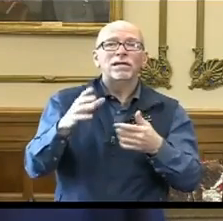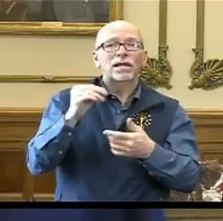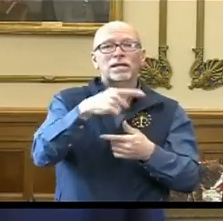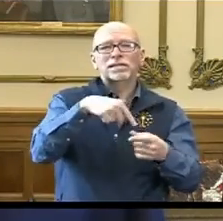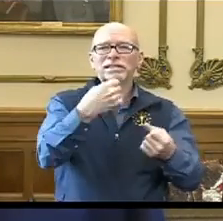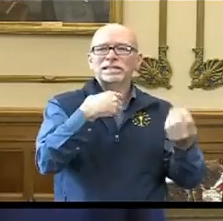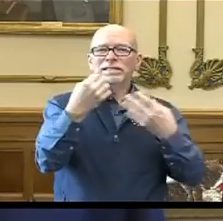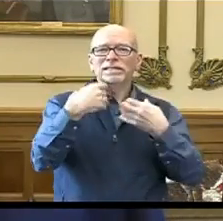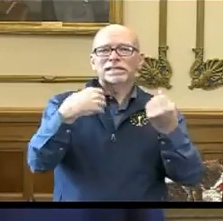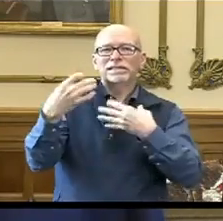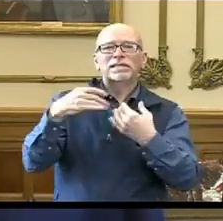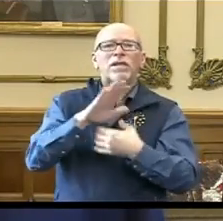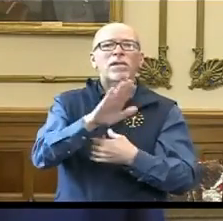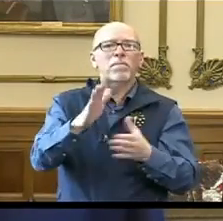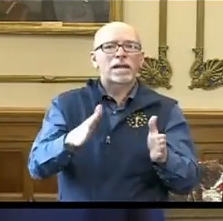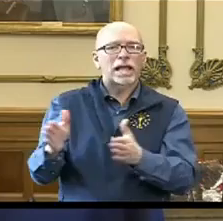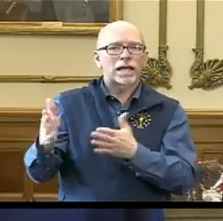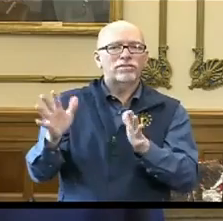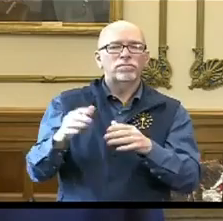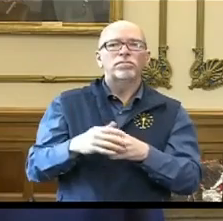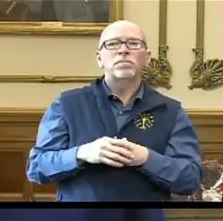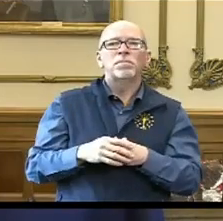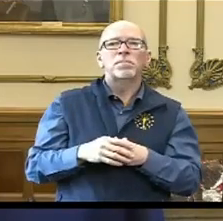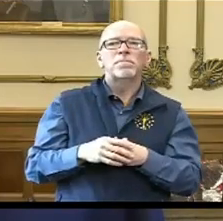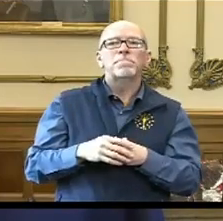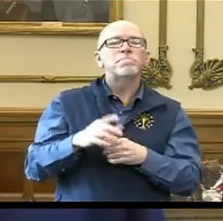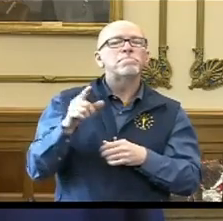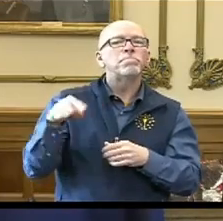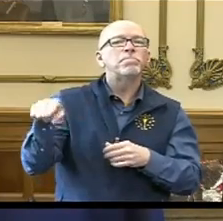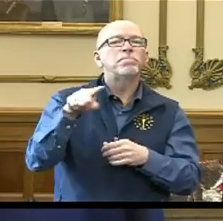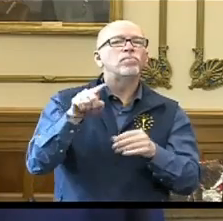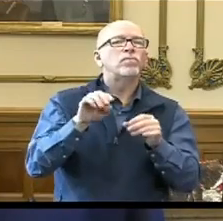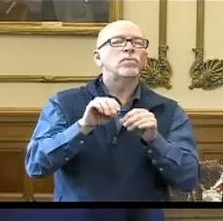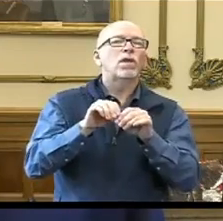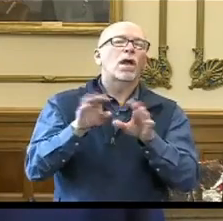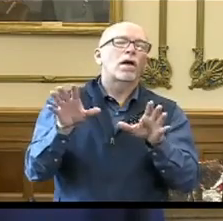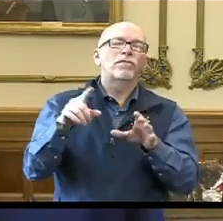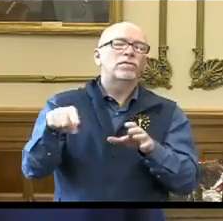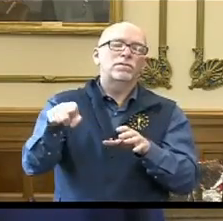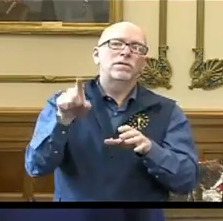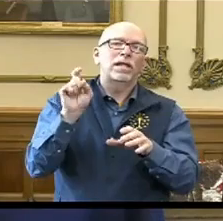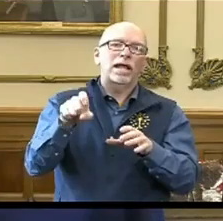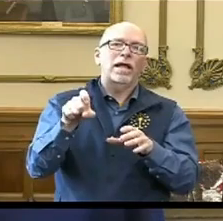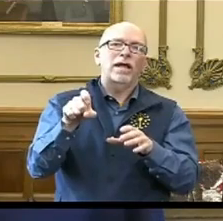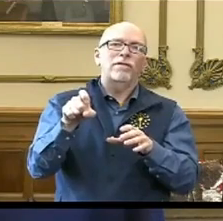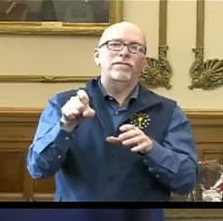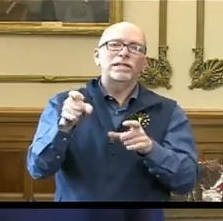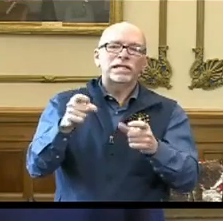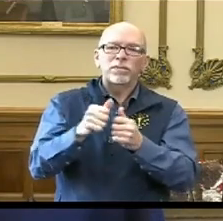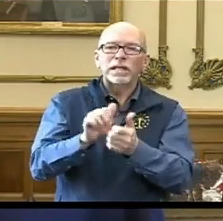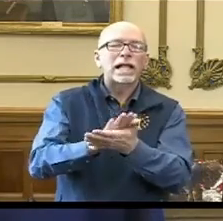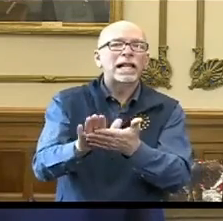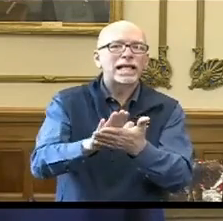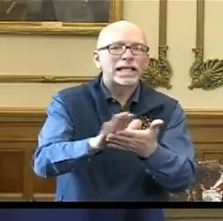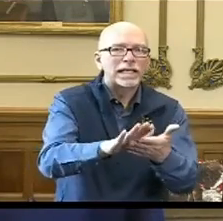sent us their plans, and they literally, obviously, first and foremost, deal with clean